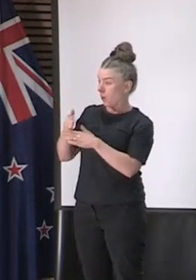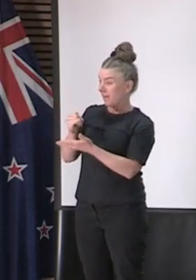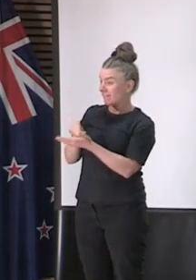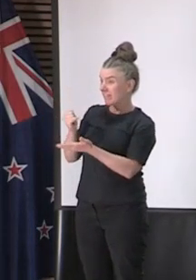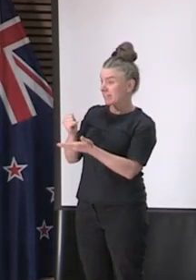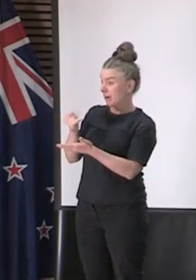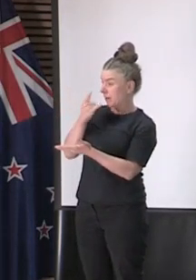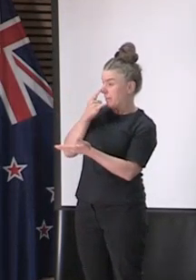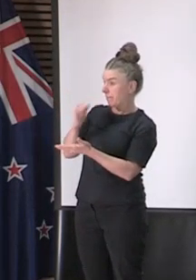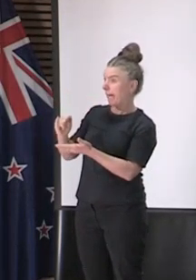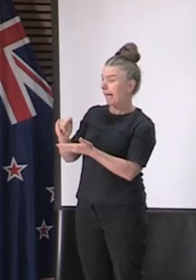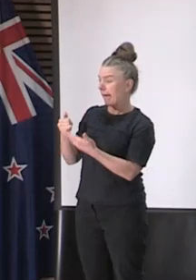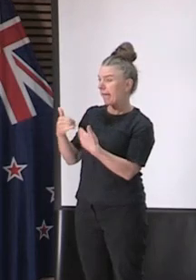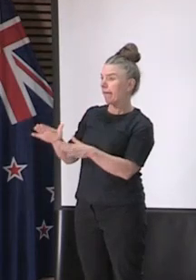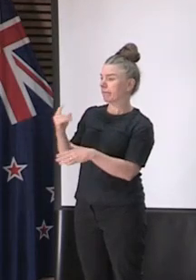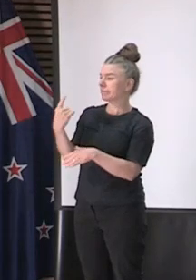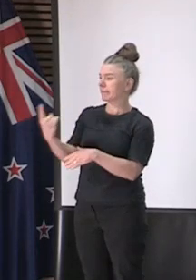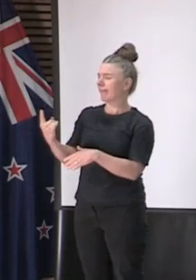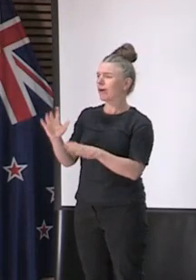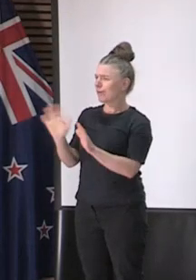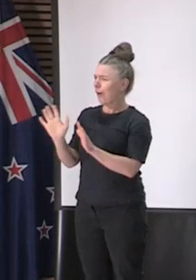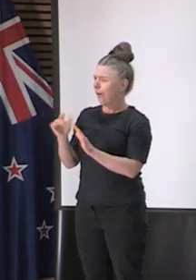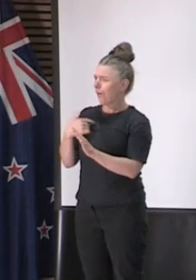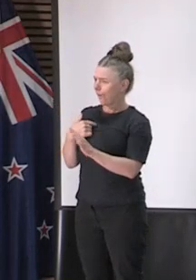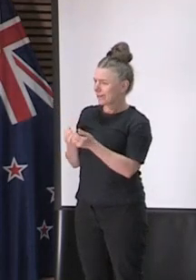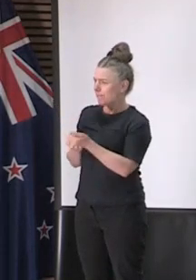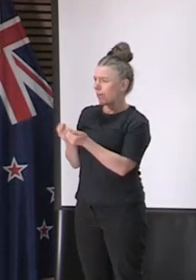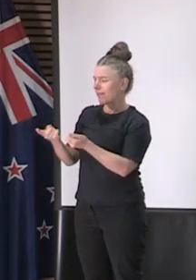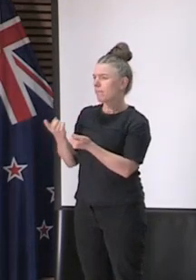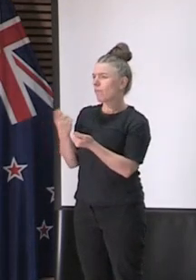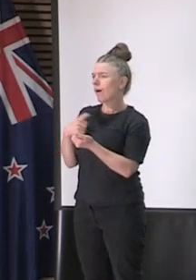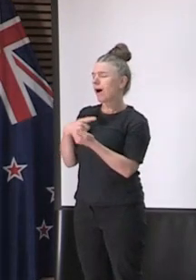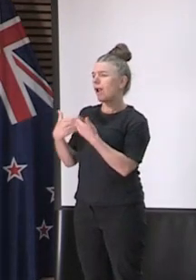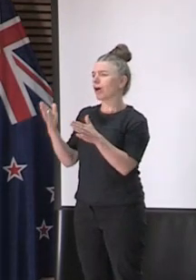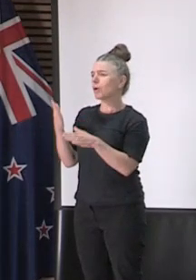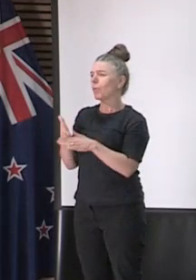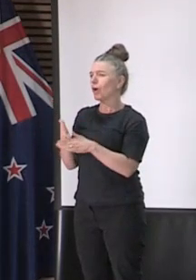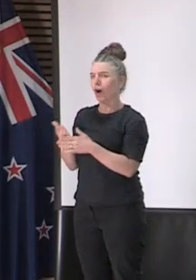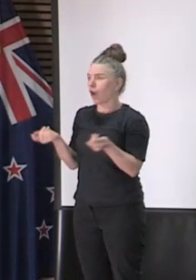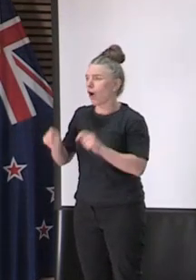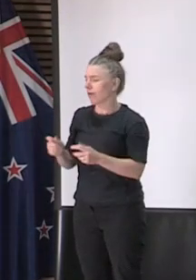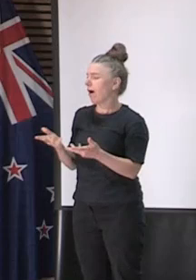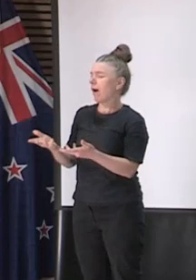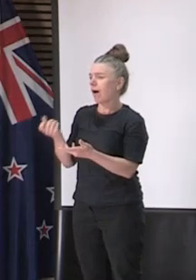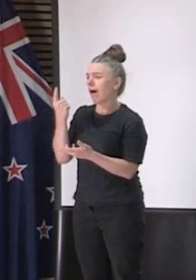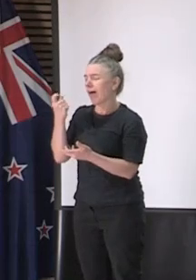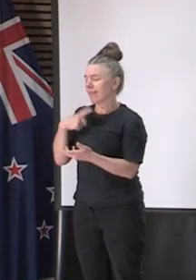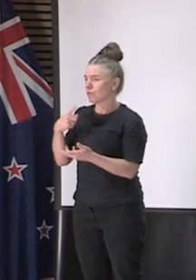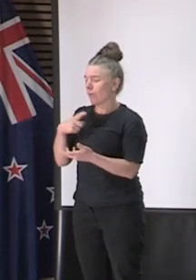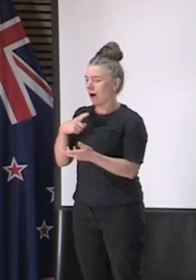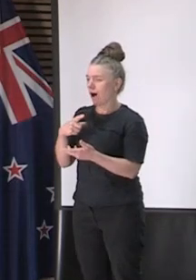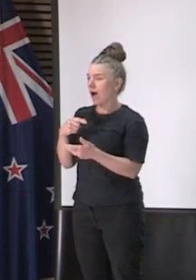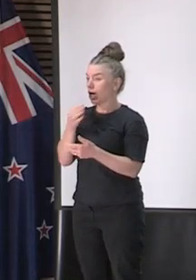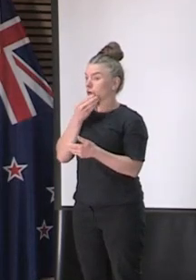to hold for a long period where someone is deprived of work or in the situation we've seen with lockdown, which is why we look to provide